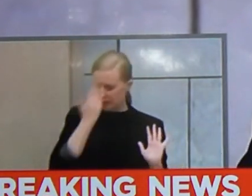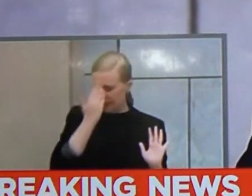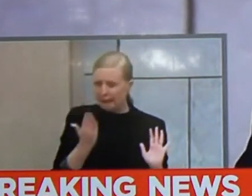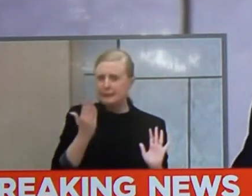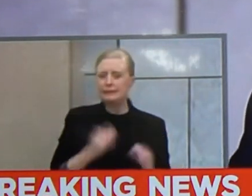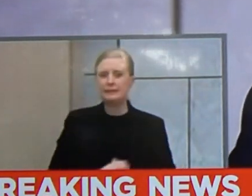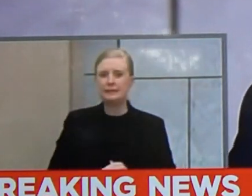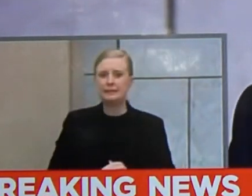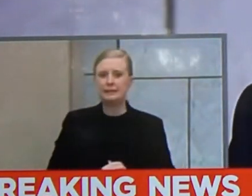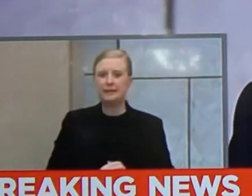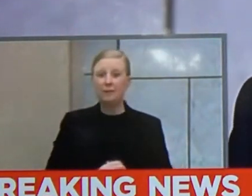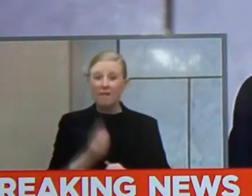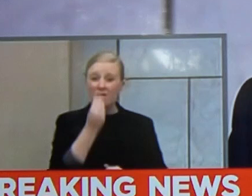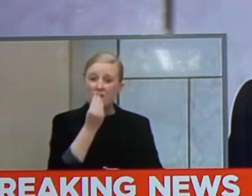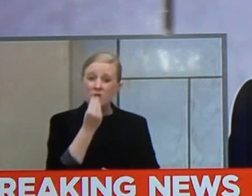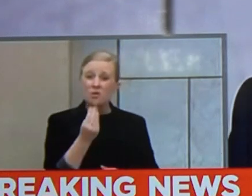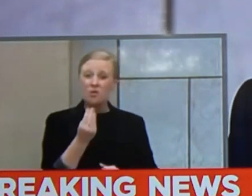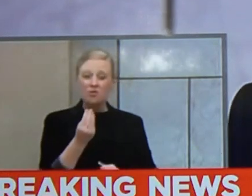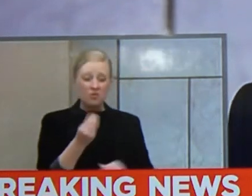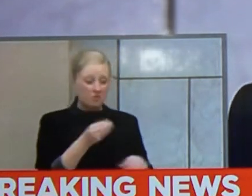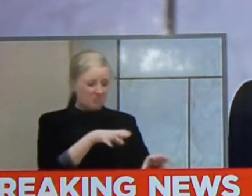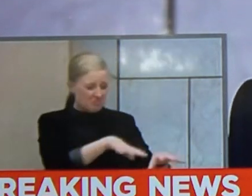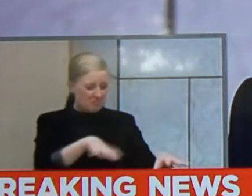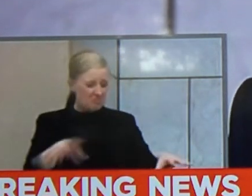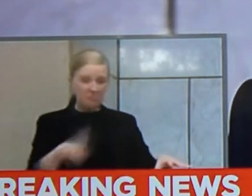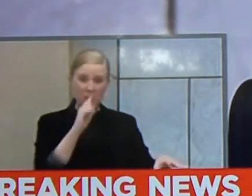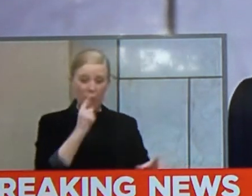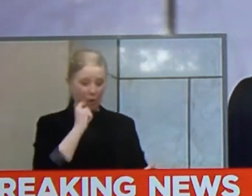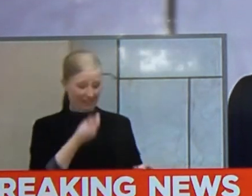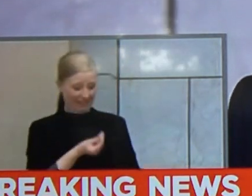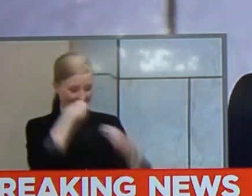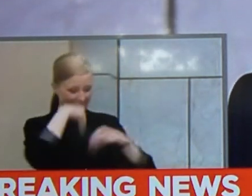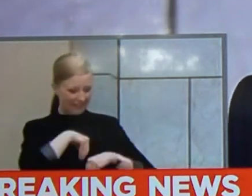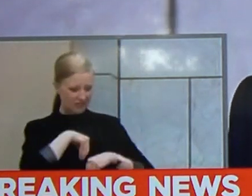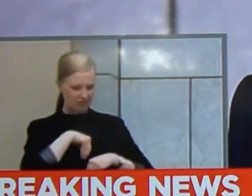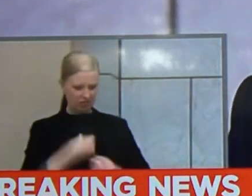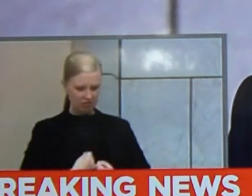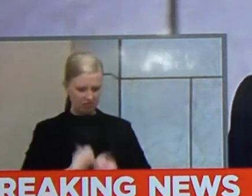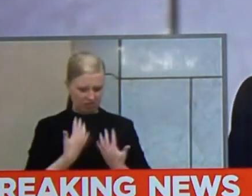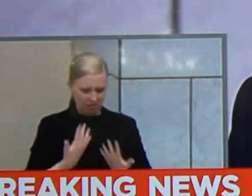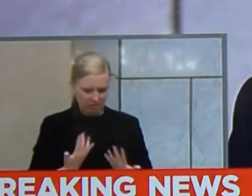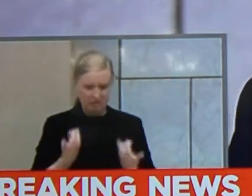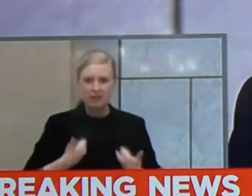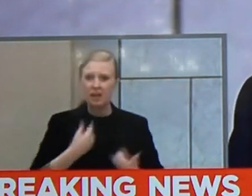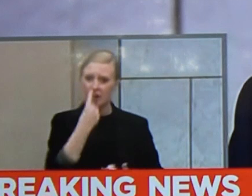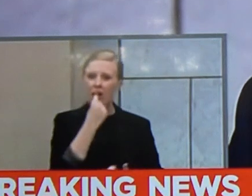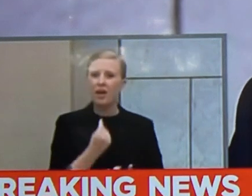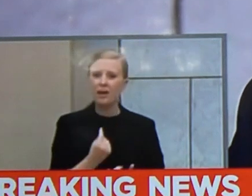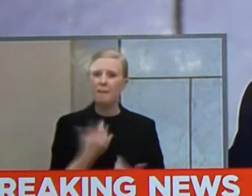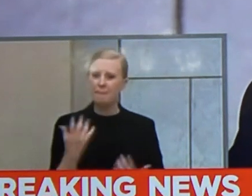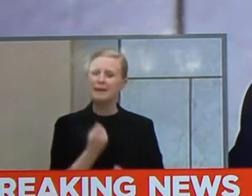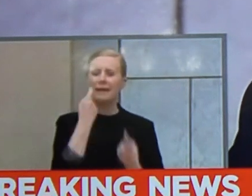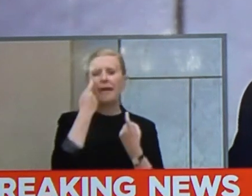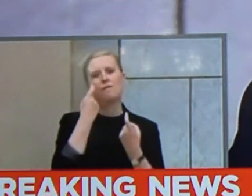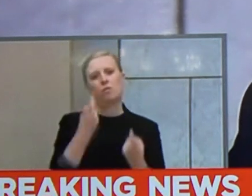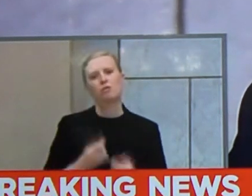of food supplies and how they are provided to the public and how they're treated, these things can be very